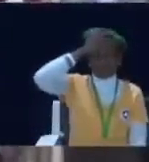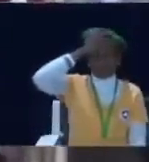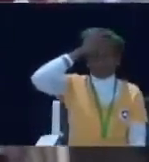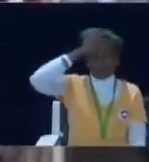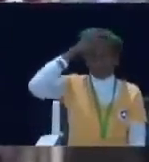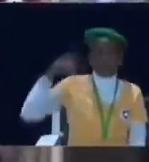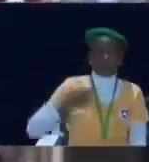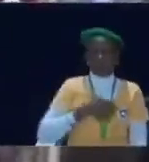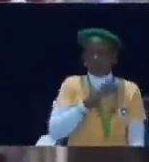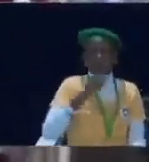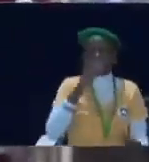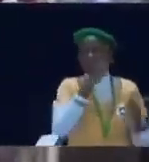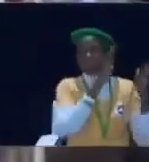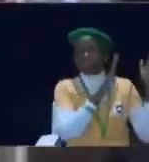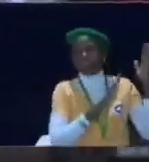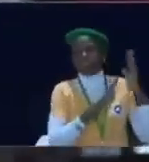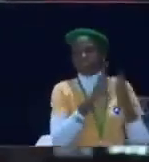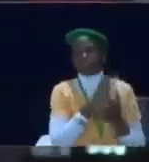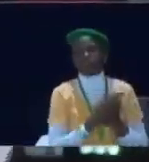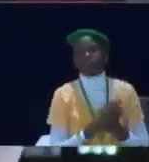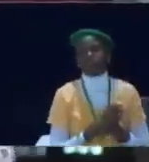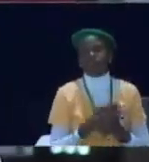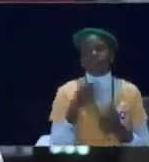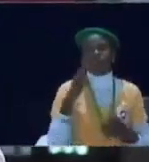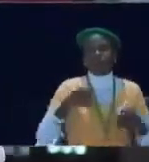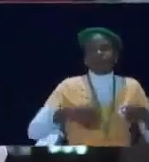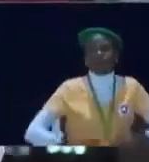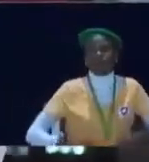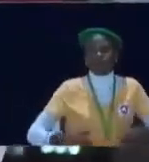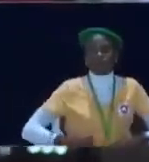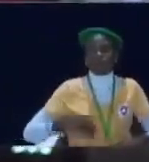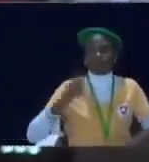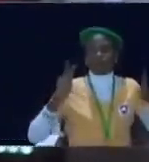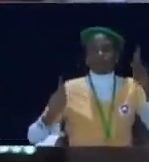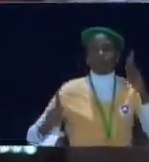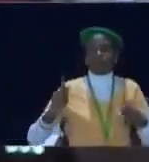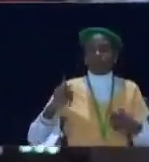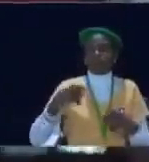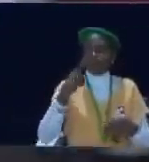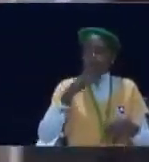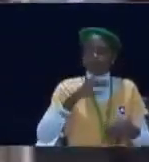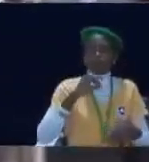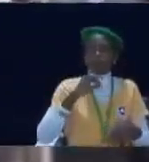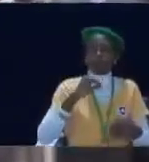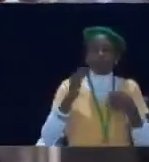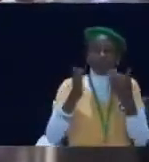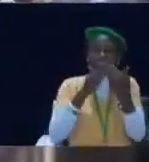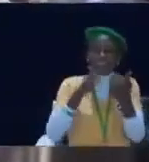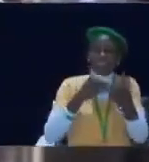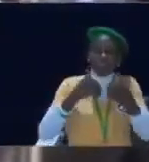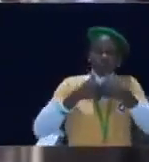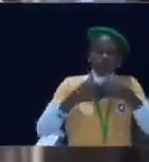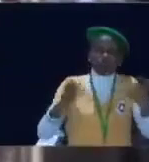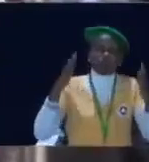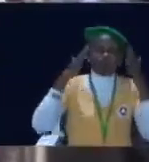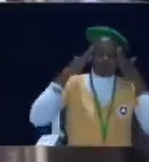We have a generation of young people who easily lose focus.